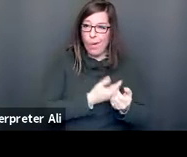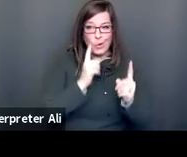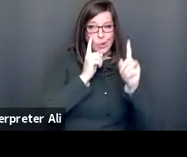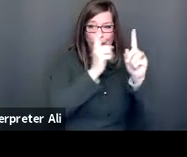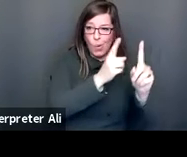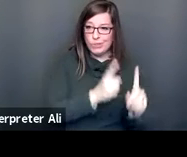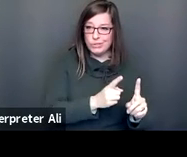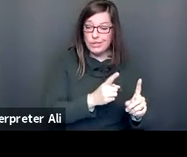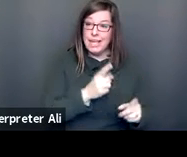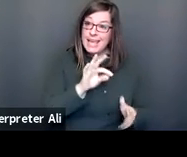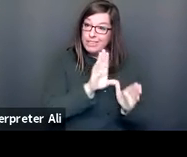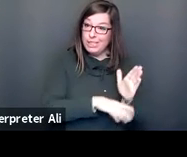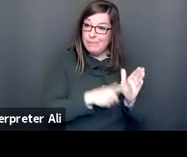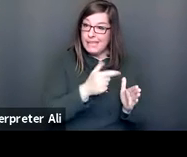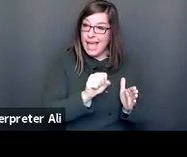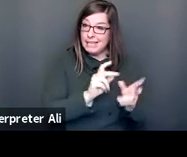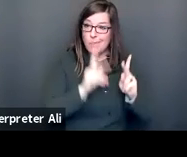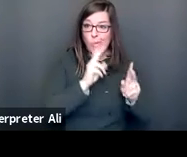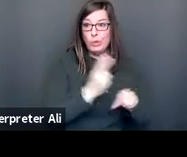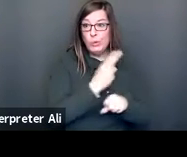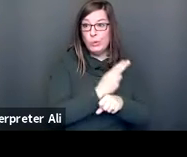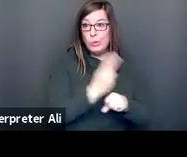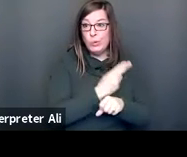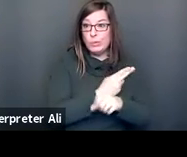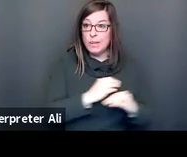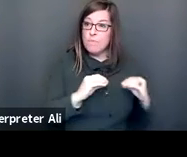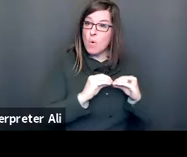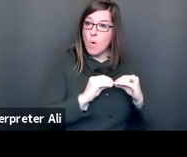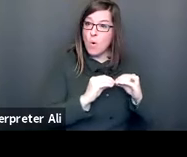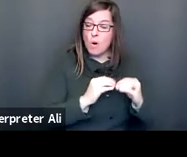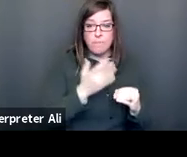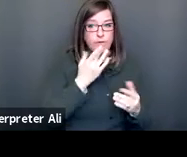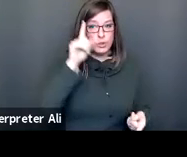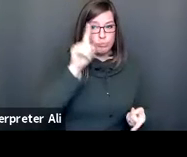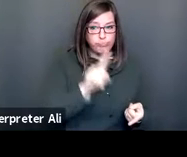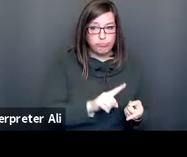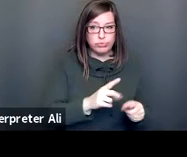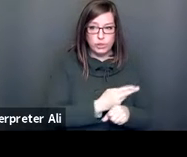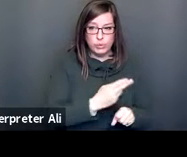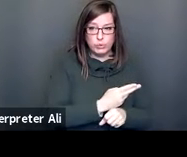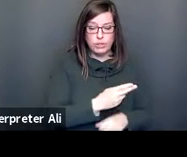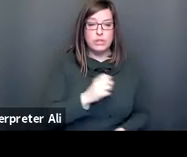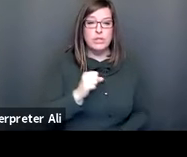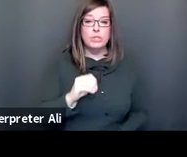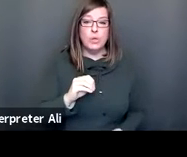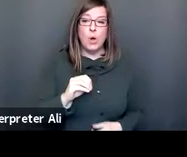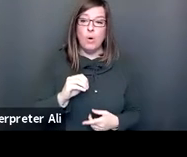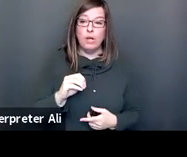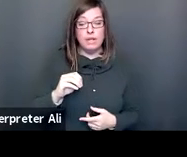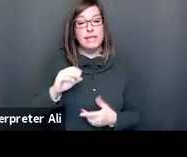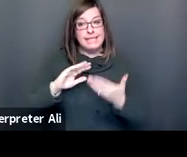opposite impact. So the city is likely to look at the electric supply